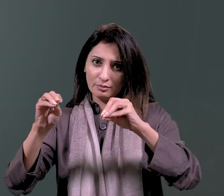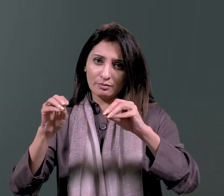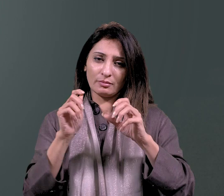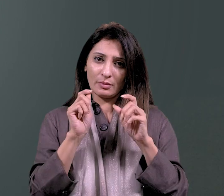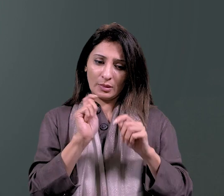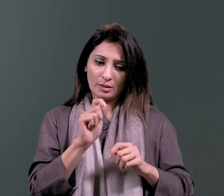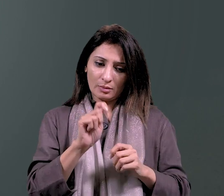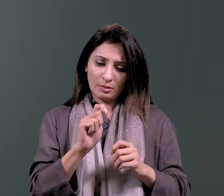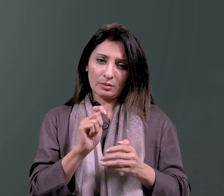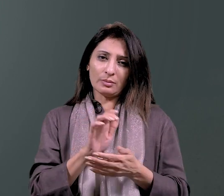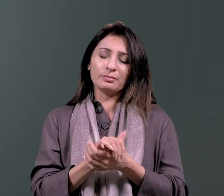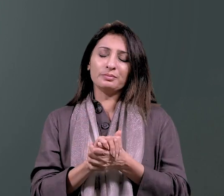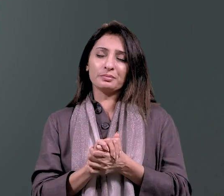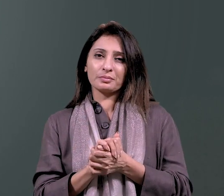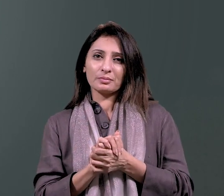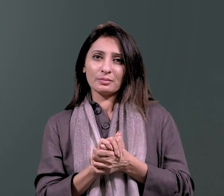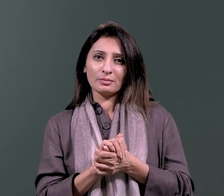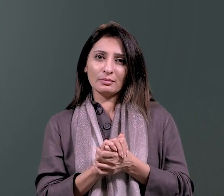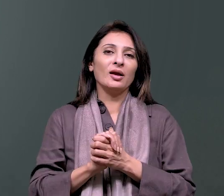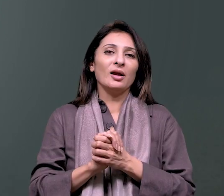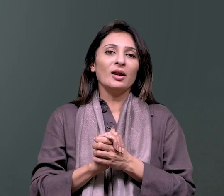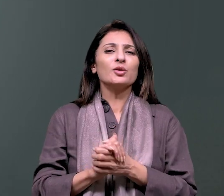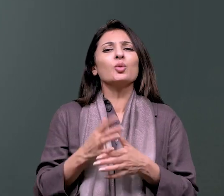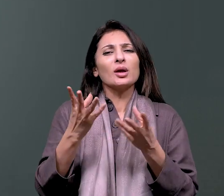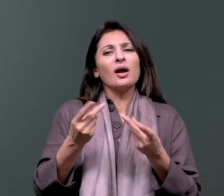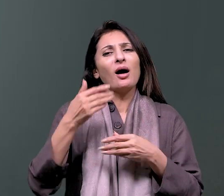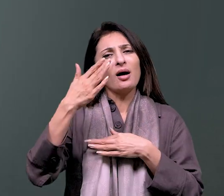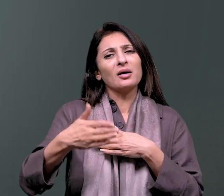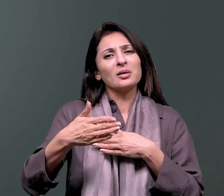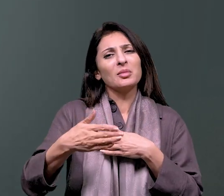that whatever you do might be too small to make a